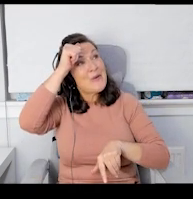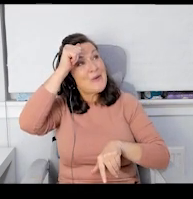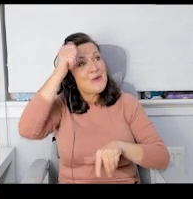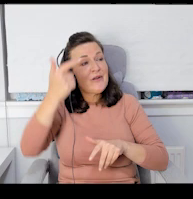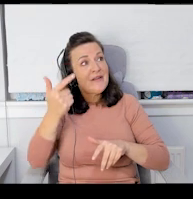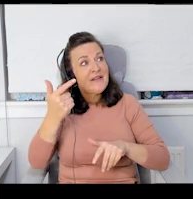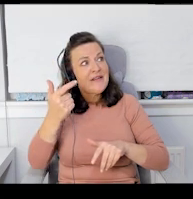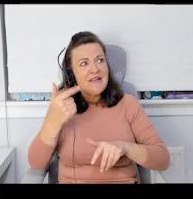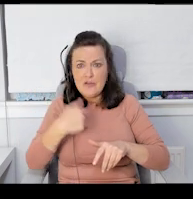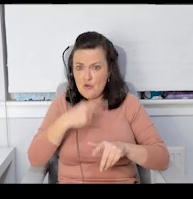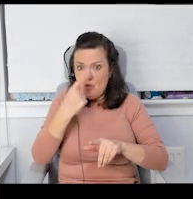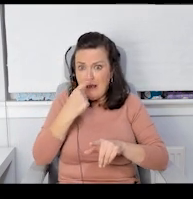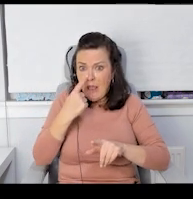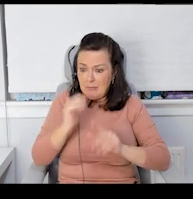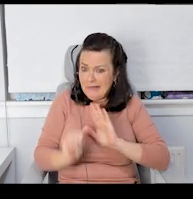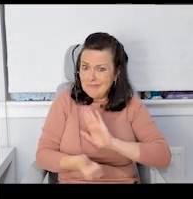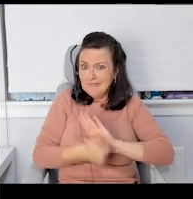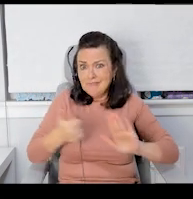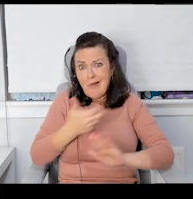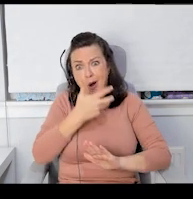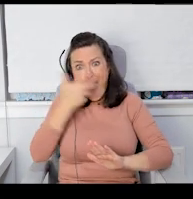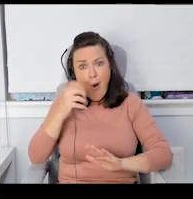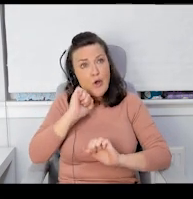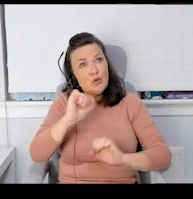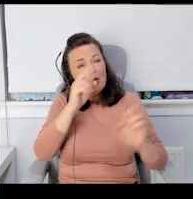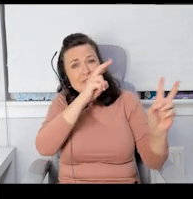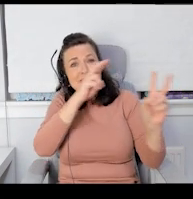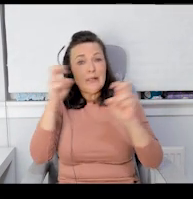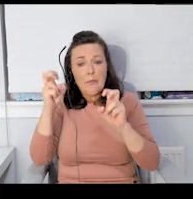siloed things, but actually we all have to work together in some way.